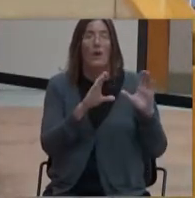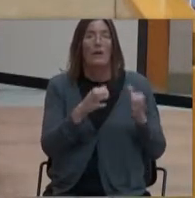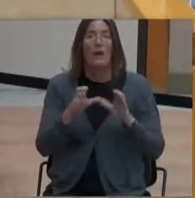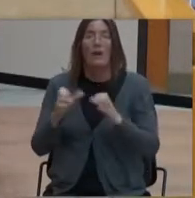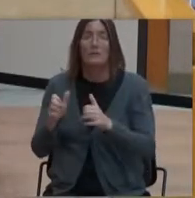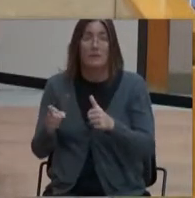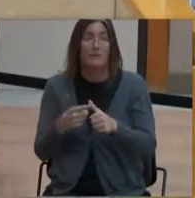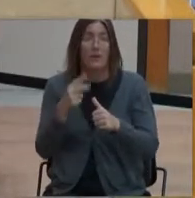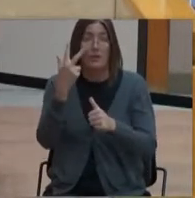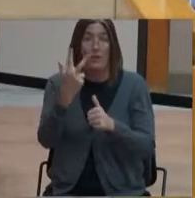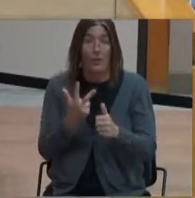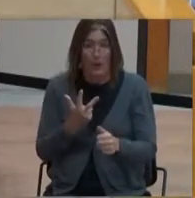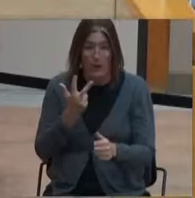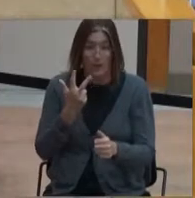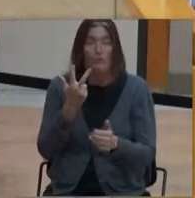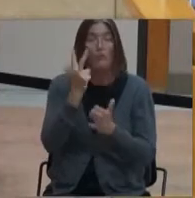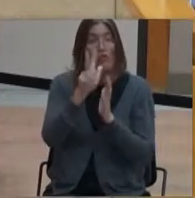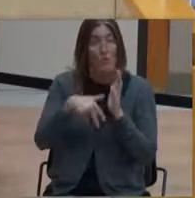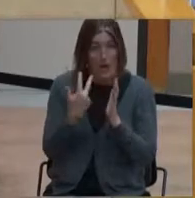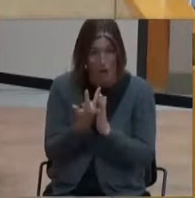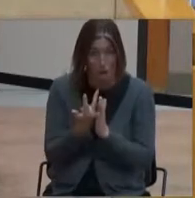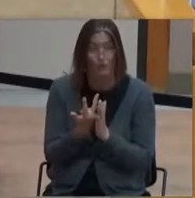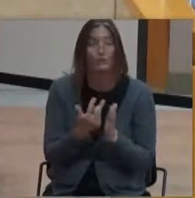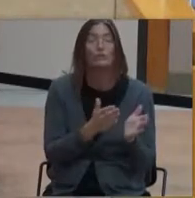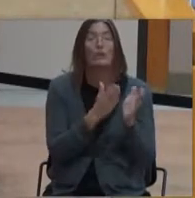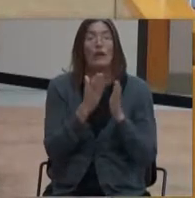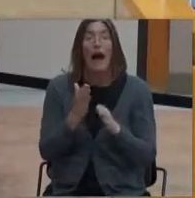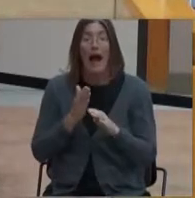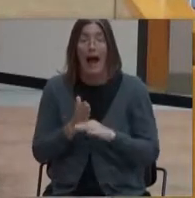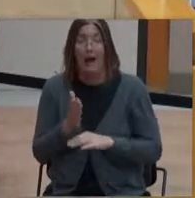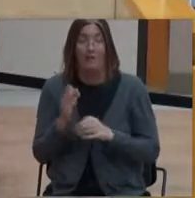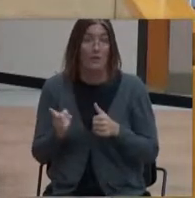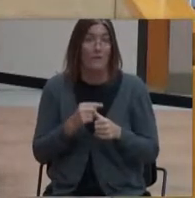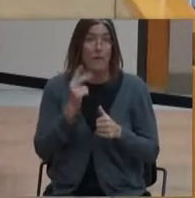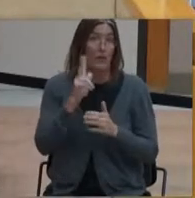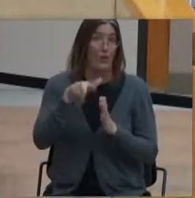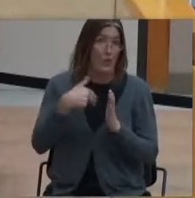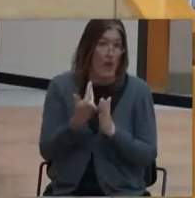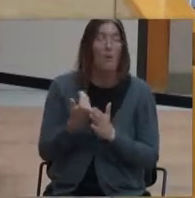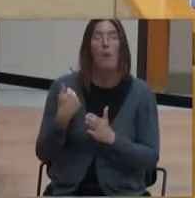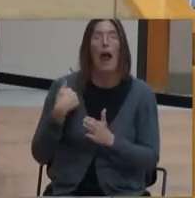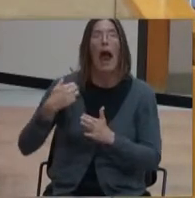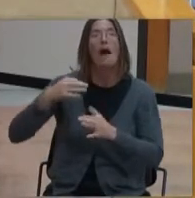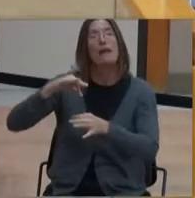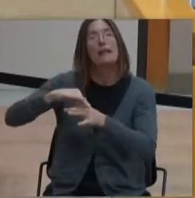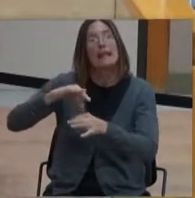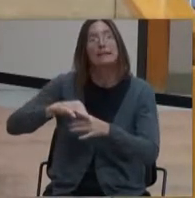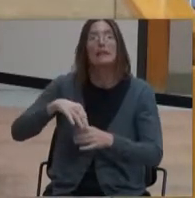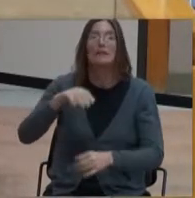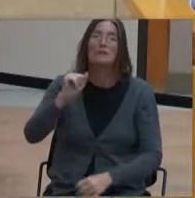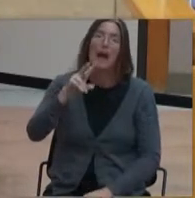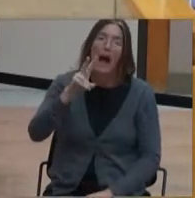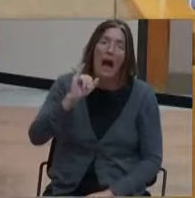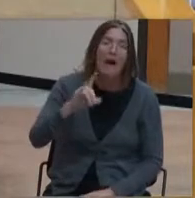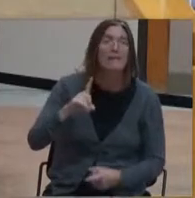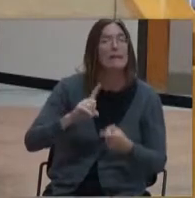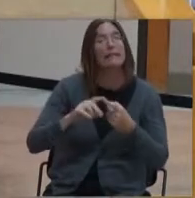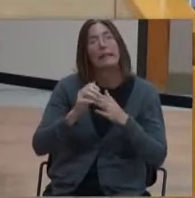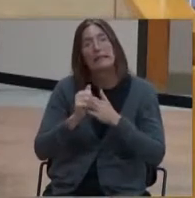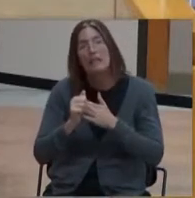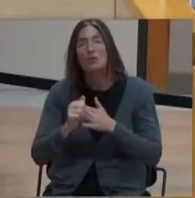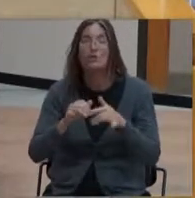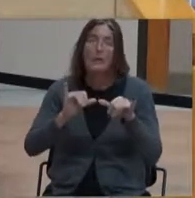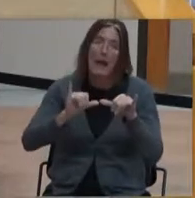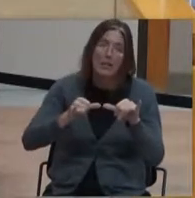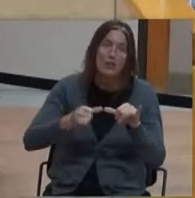for the first 3 hours, and then after that, we have electives like AVID, leadership, engineering, photography, and